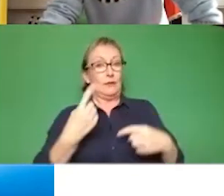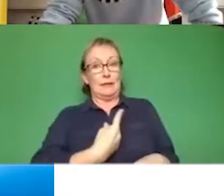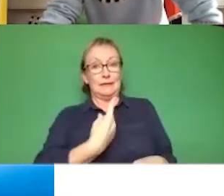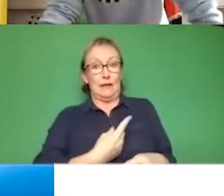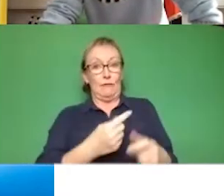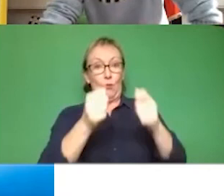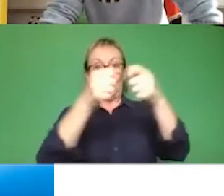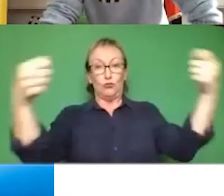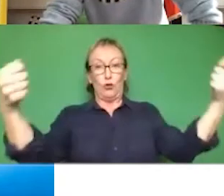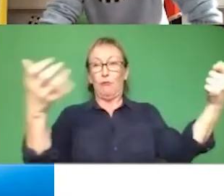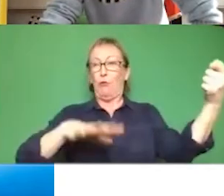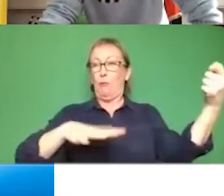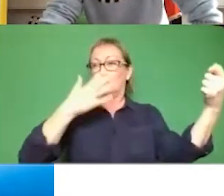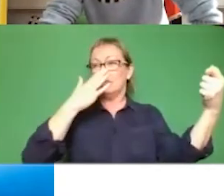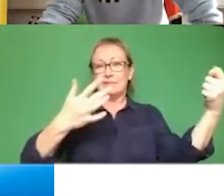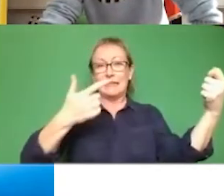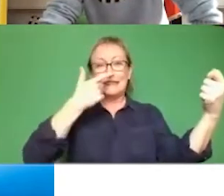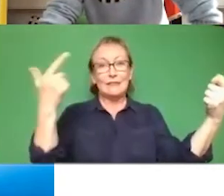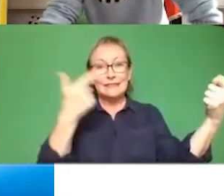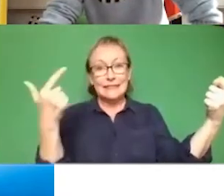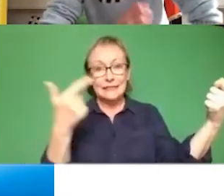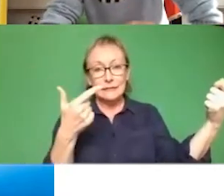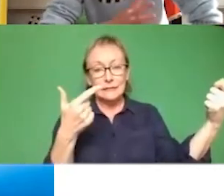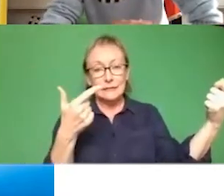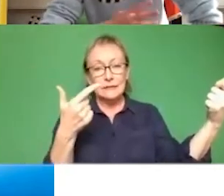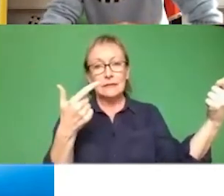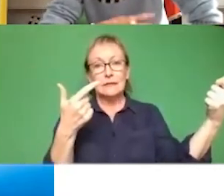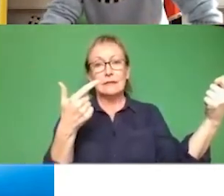since I was like, you know, 17. And